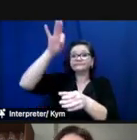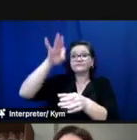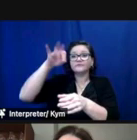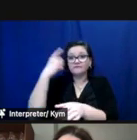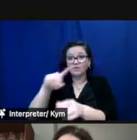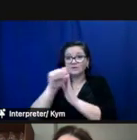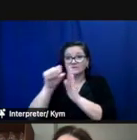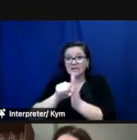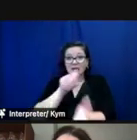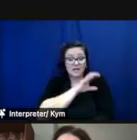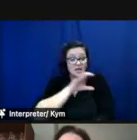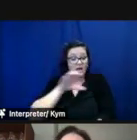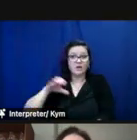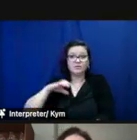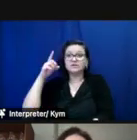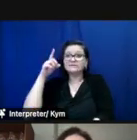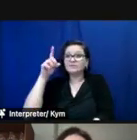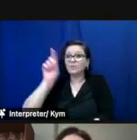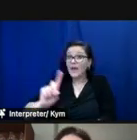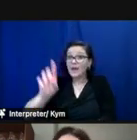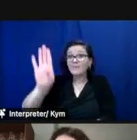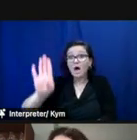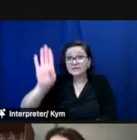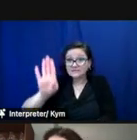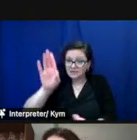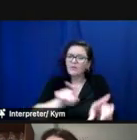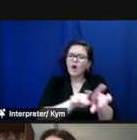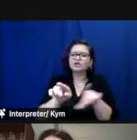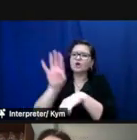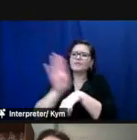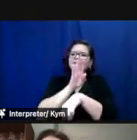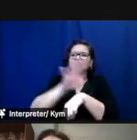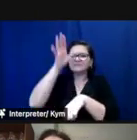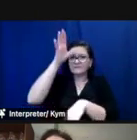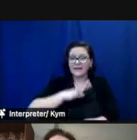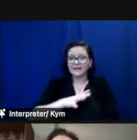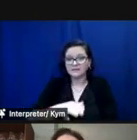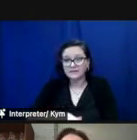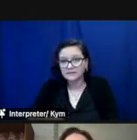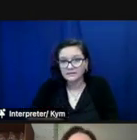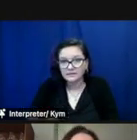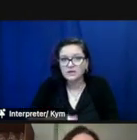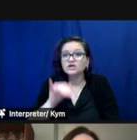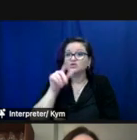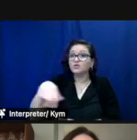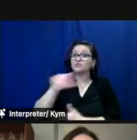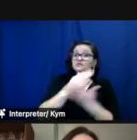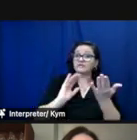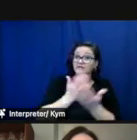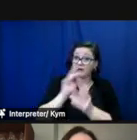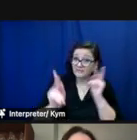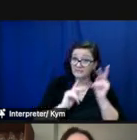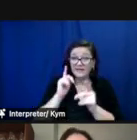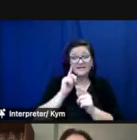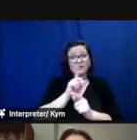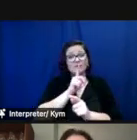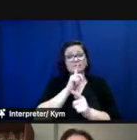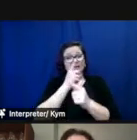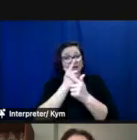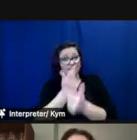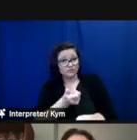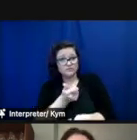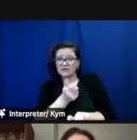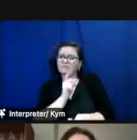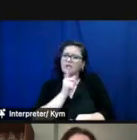state of Boston. And he was also a businessman. Okay. So those are some of our people. I think they're very interesting, you know, and these are just a few